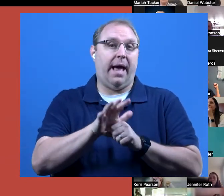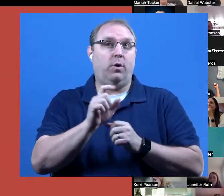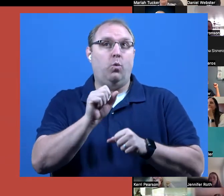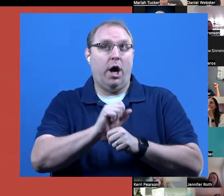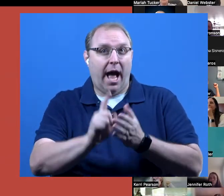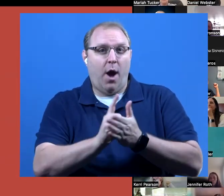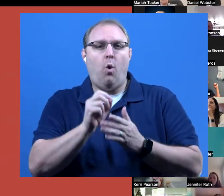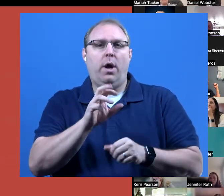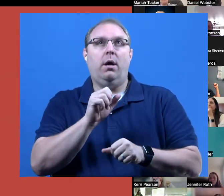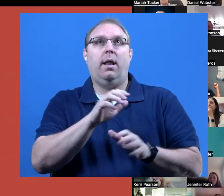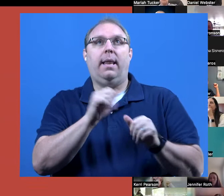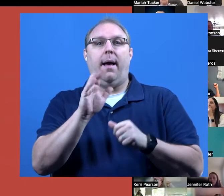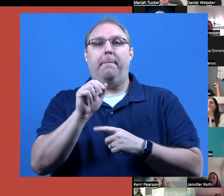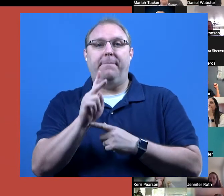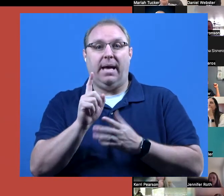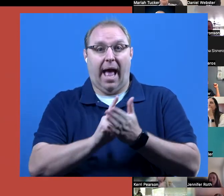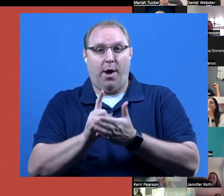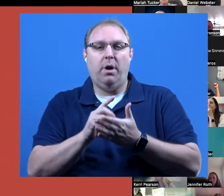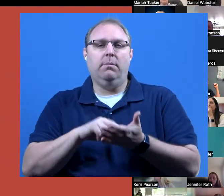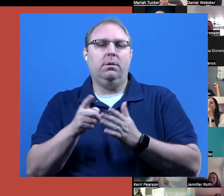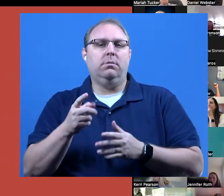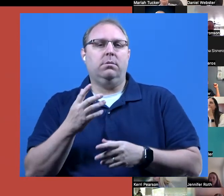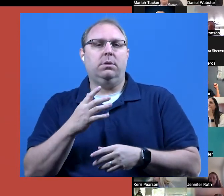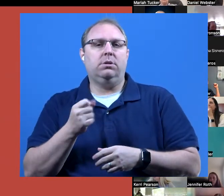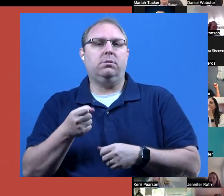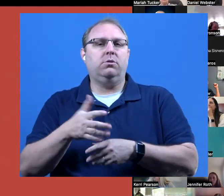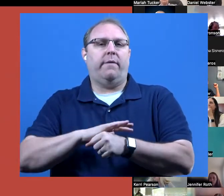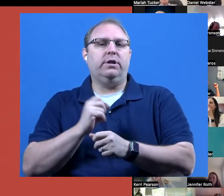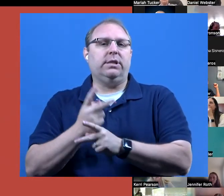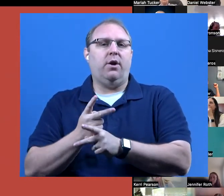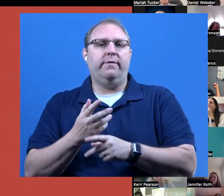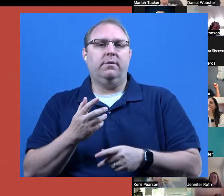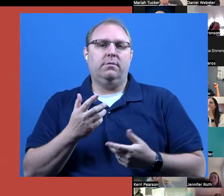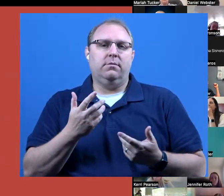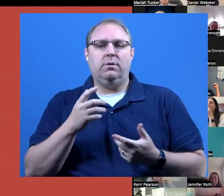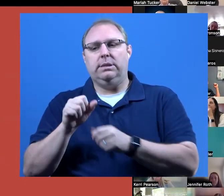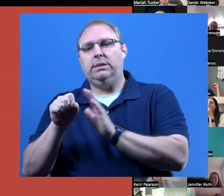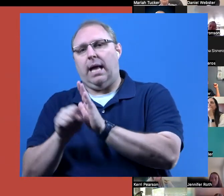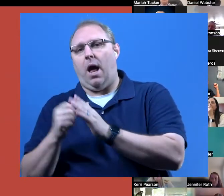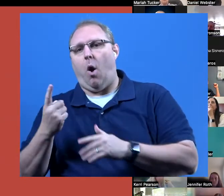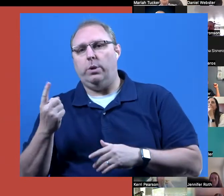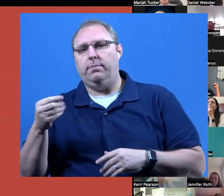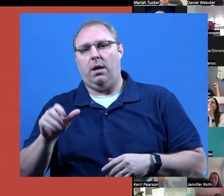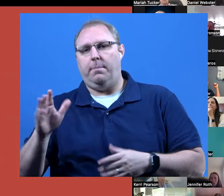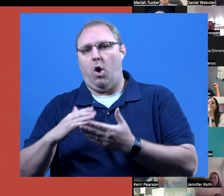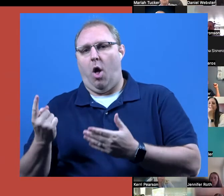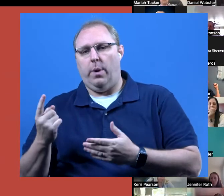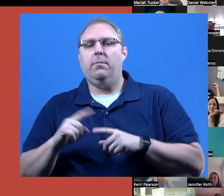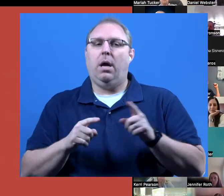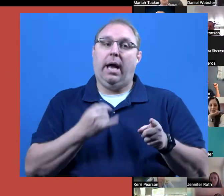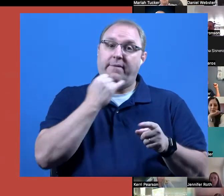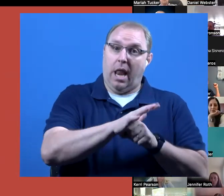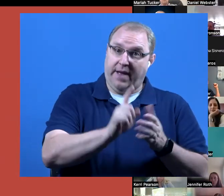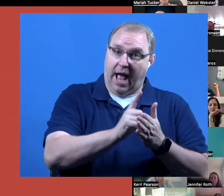The state will always cover its portion. Does that answer that question? How does a supervisor know to determine what